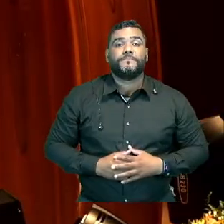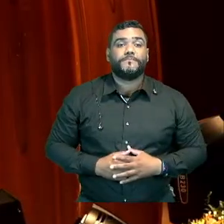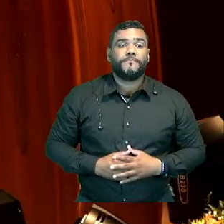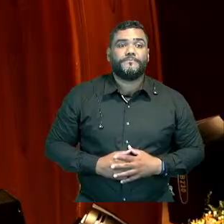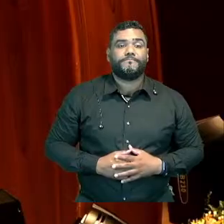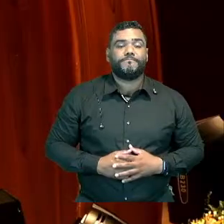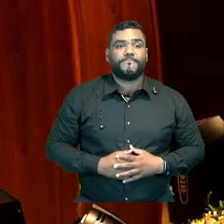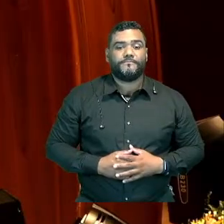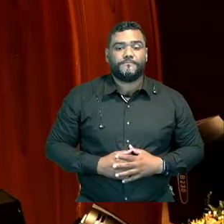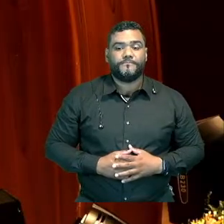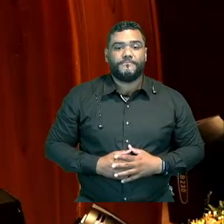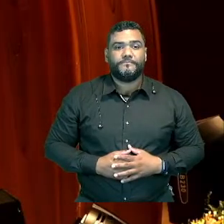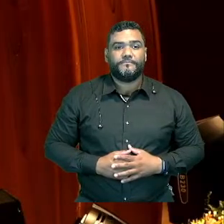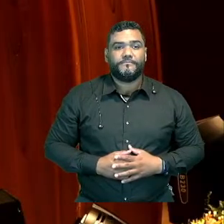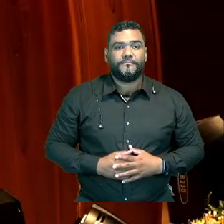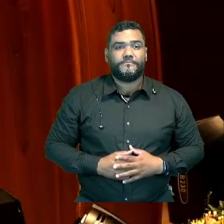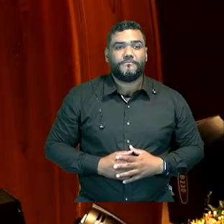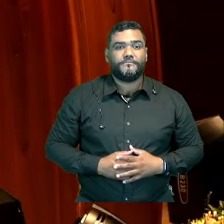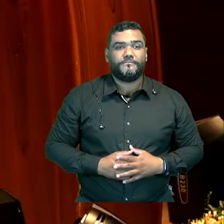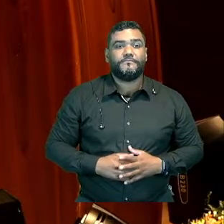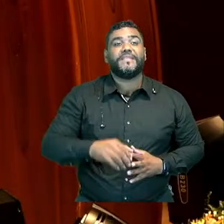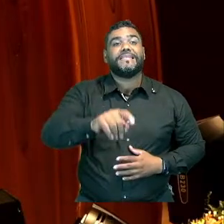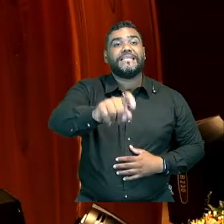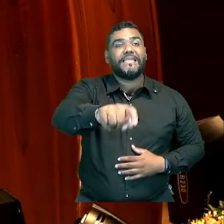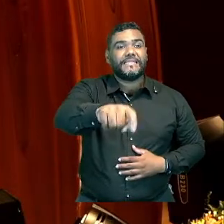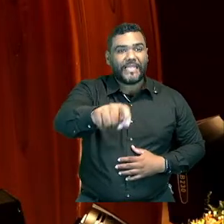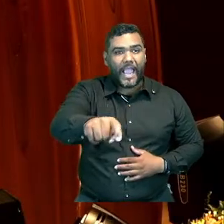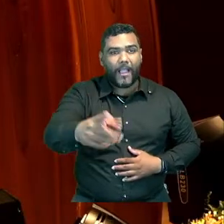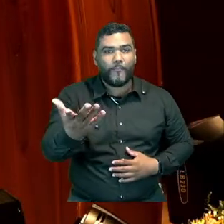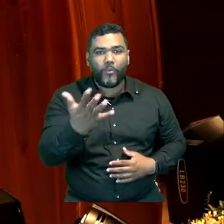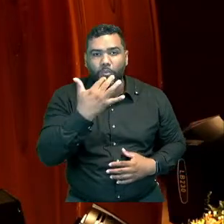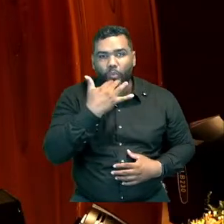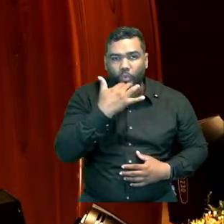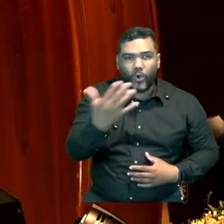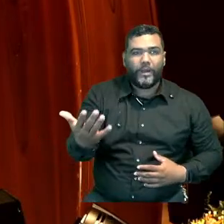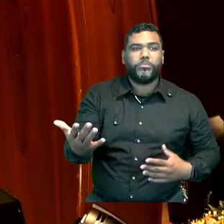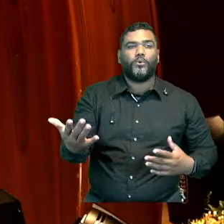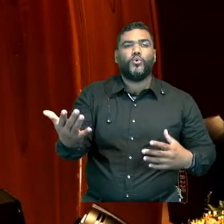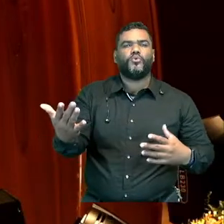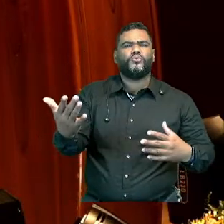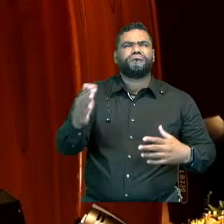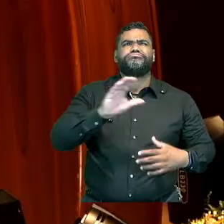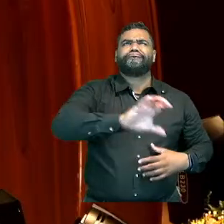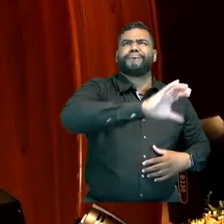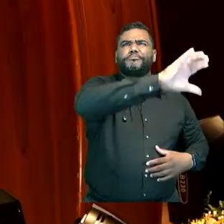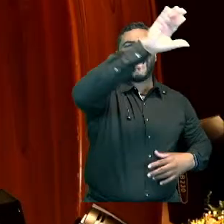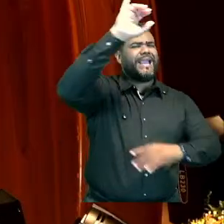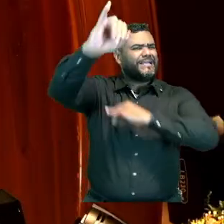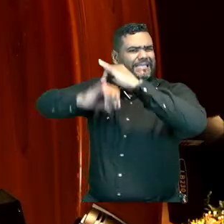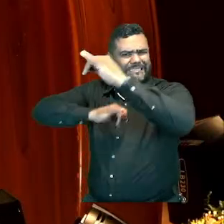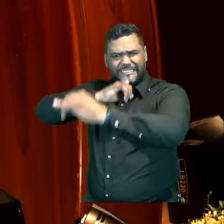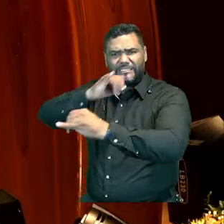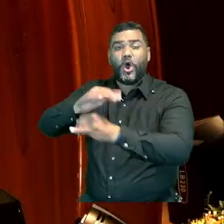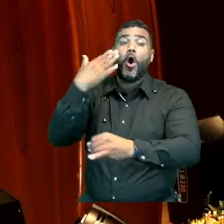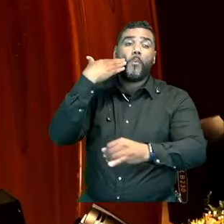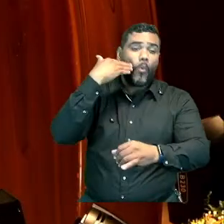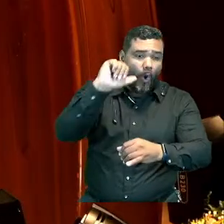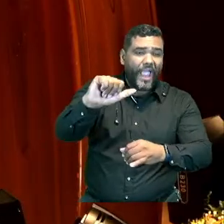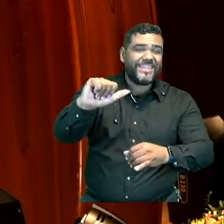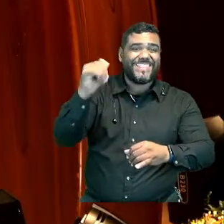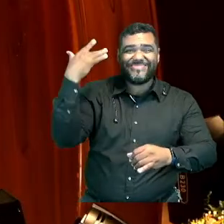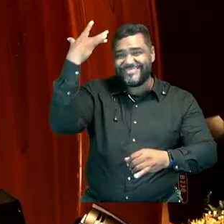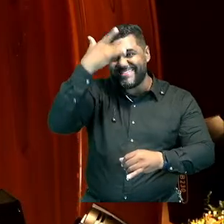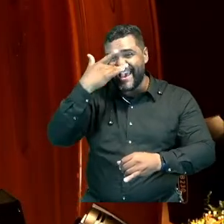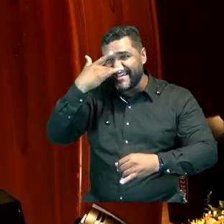Madam President of the Forum of Black Communities, Etsy Campbell, we need the creation of an international fund that is autonomous, led by